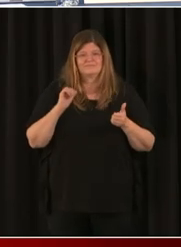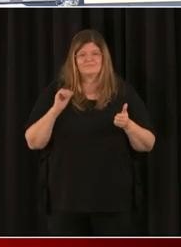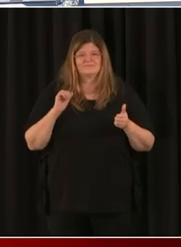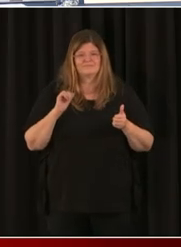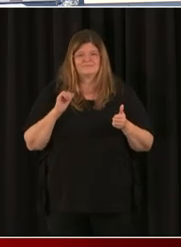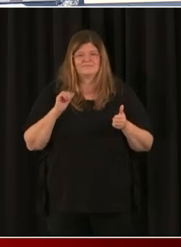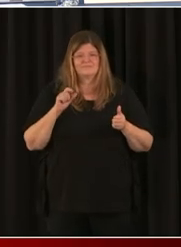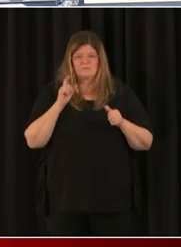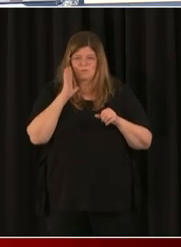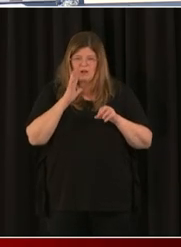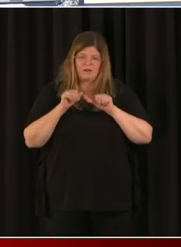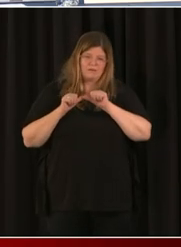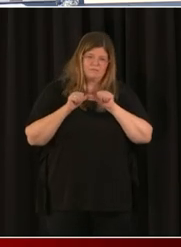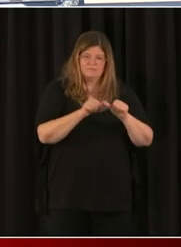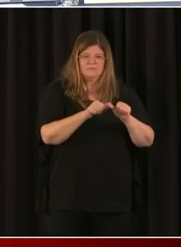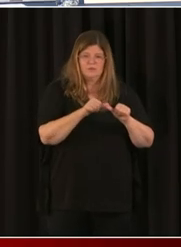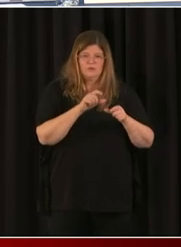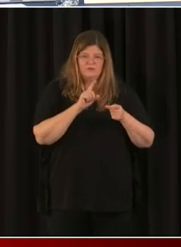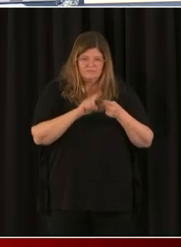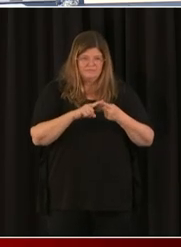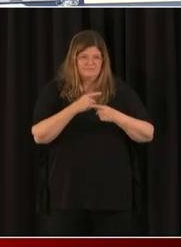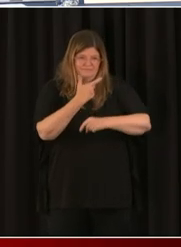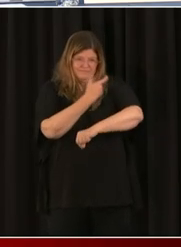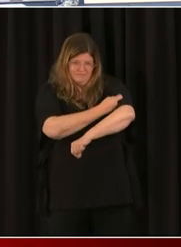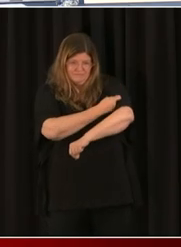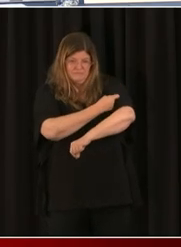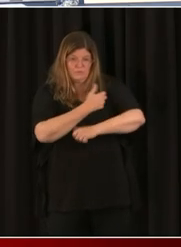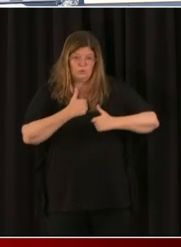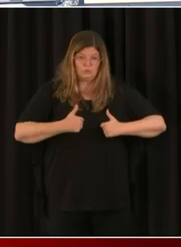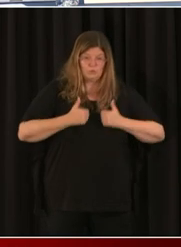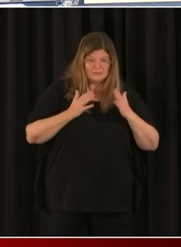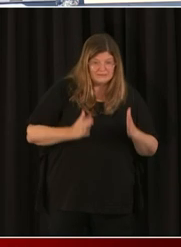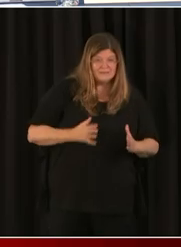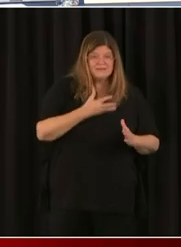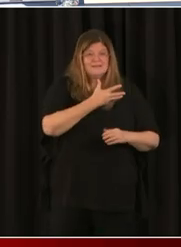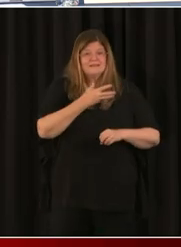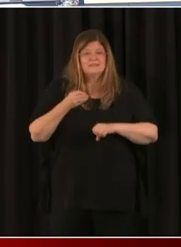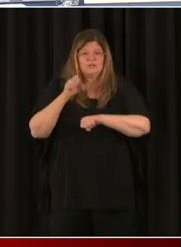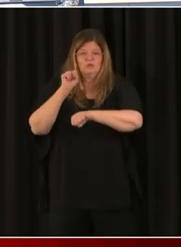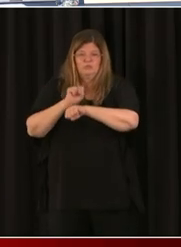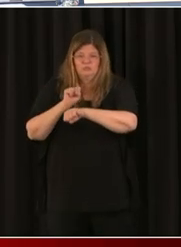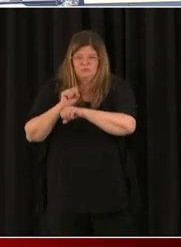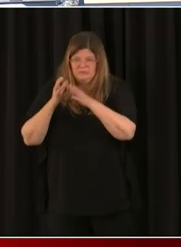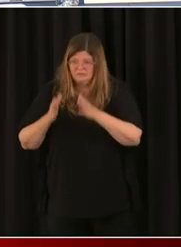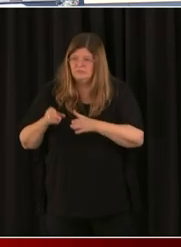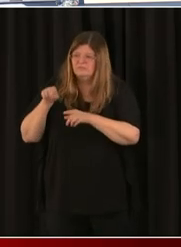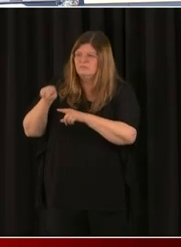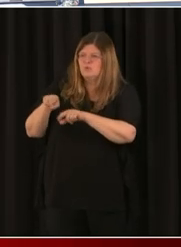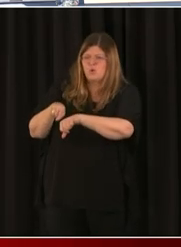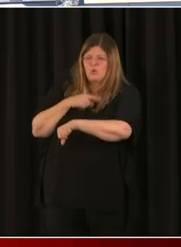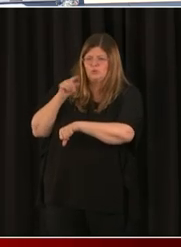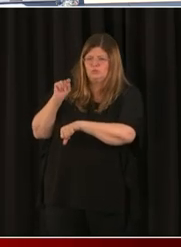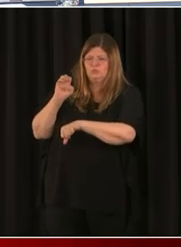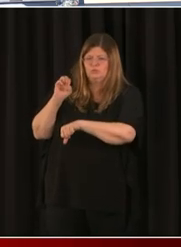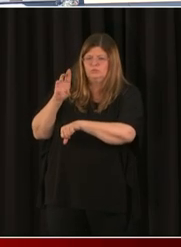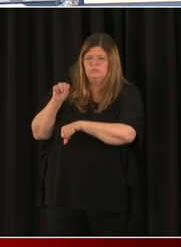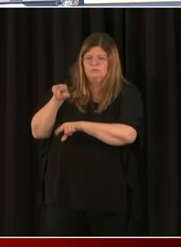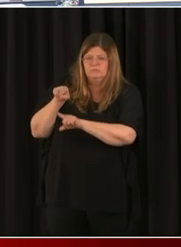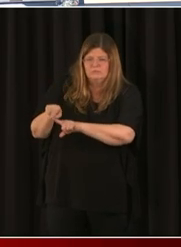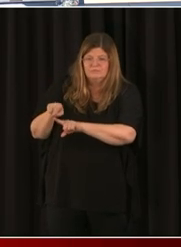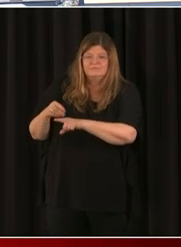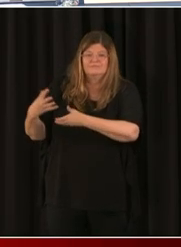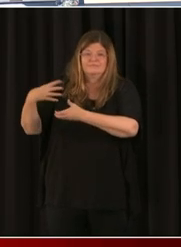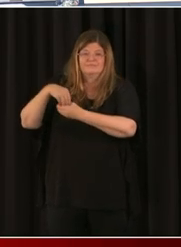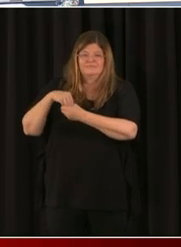as a long-term care partnership, to vaccinate residents and workers in long-term care settings, which includes skilled